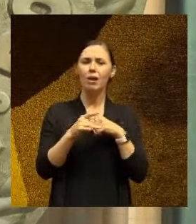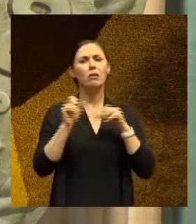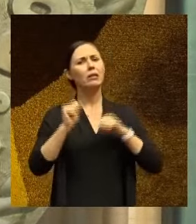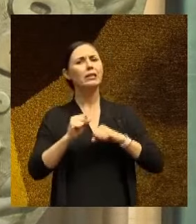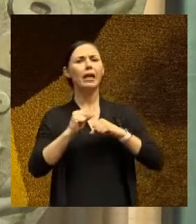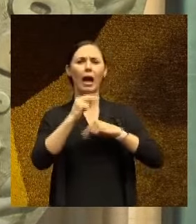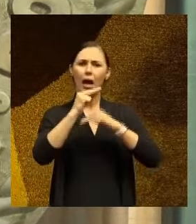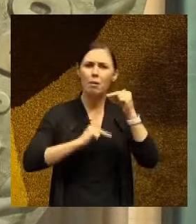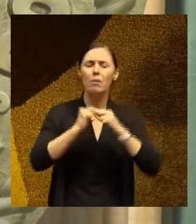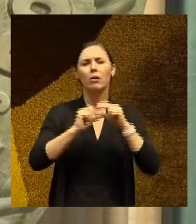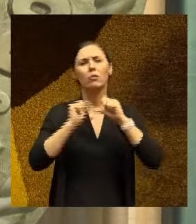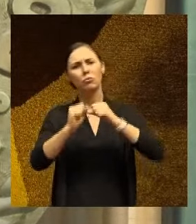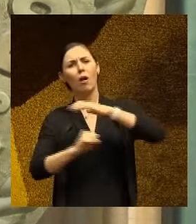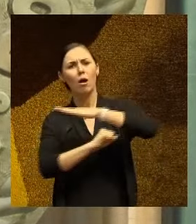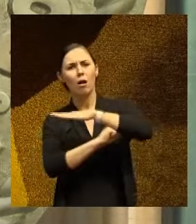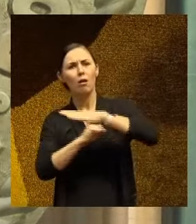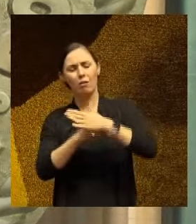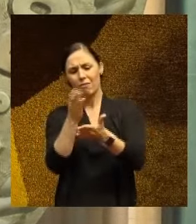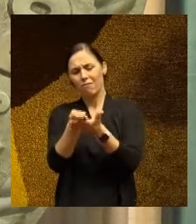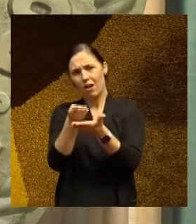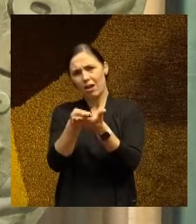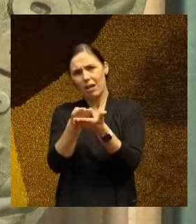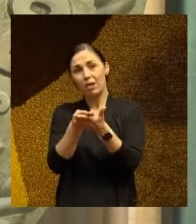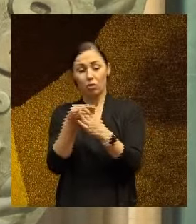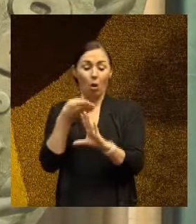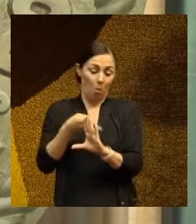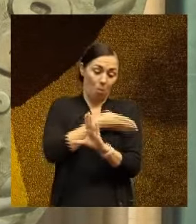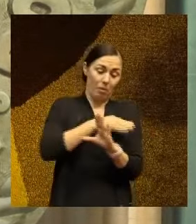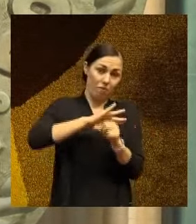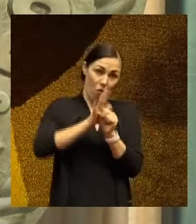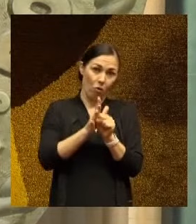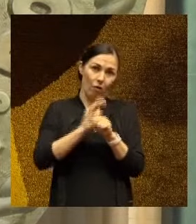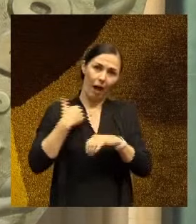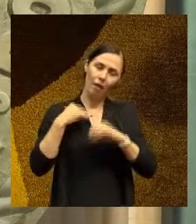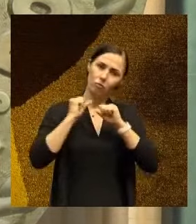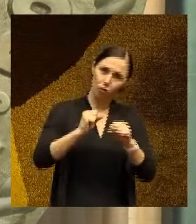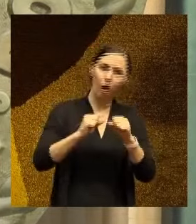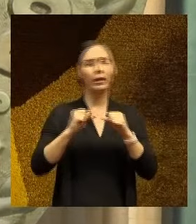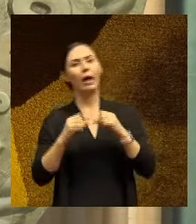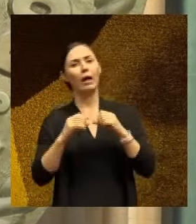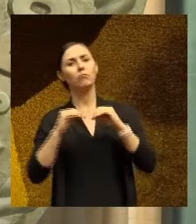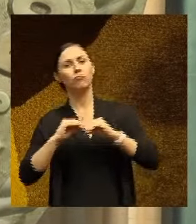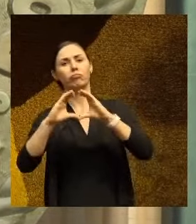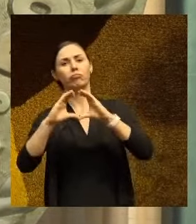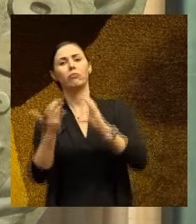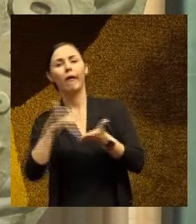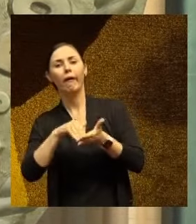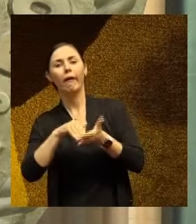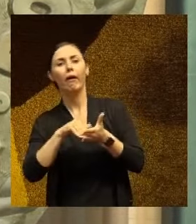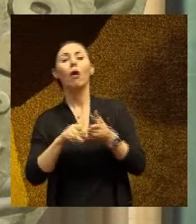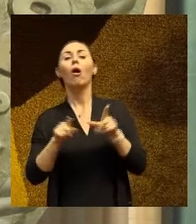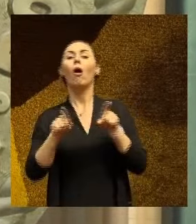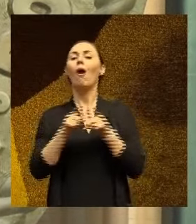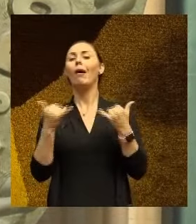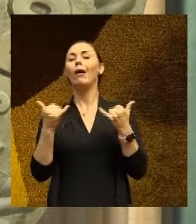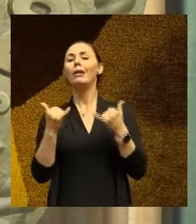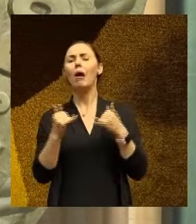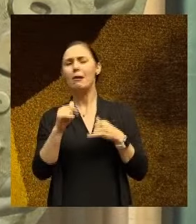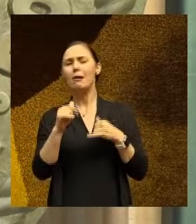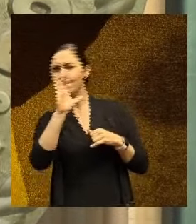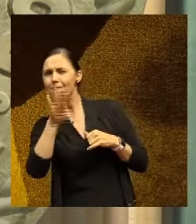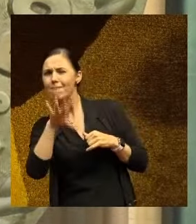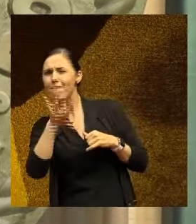foundation that we created before the pandemic. We also have a chance to pursue new initiatives, including